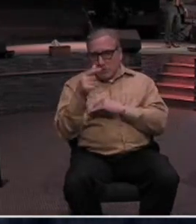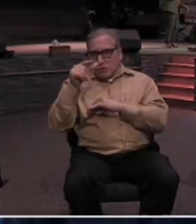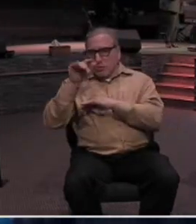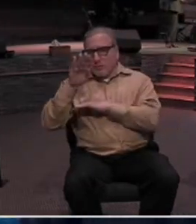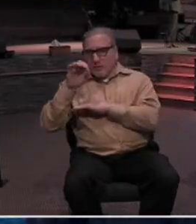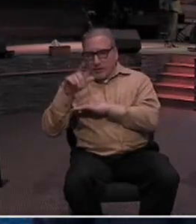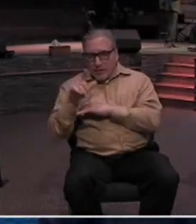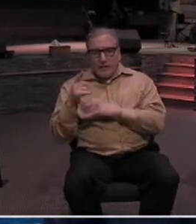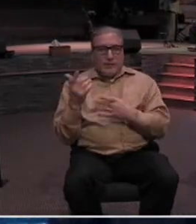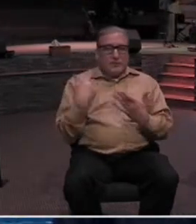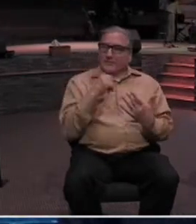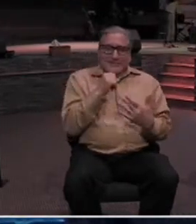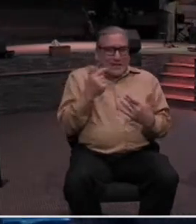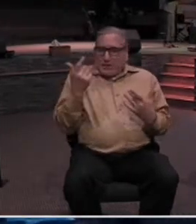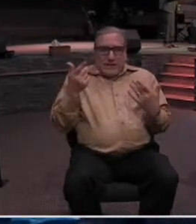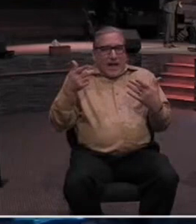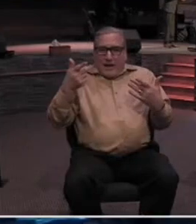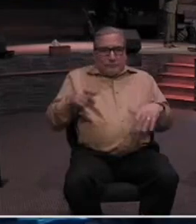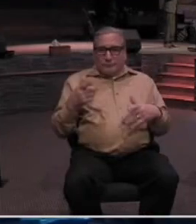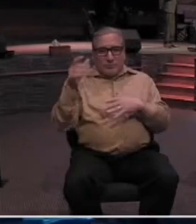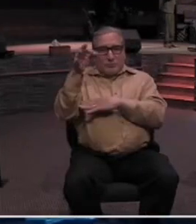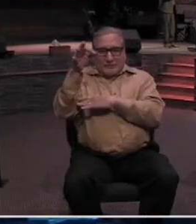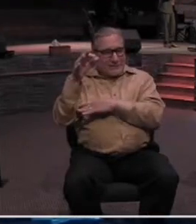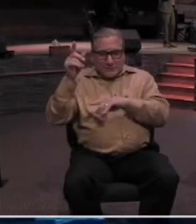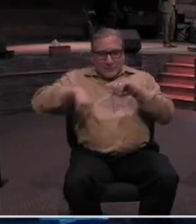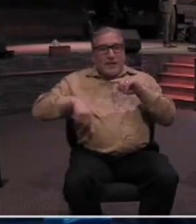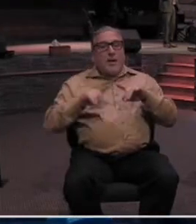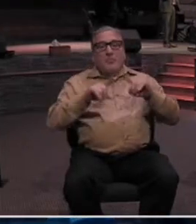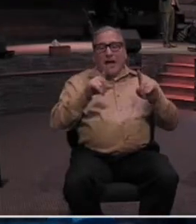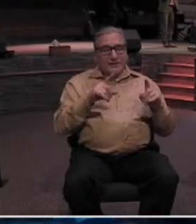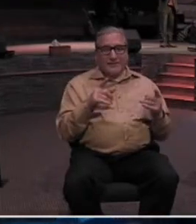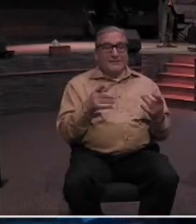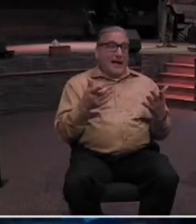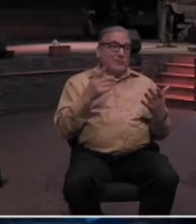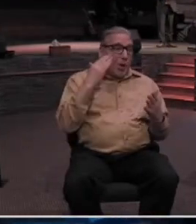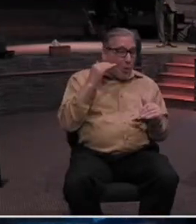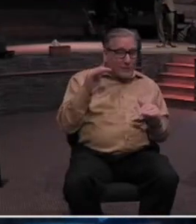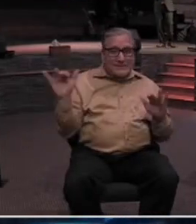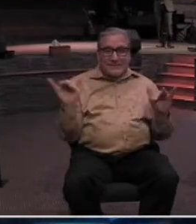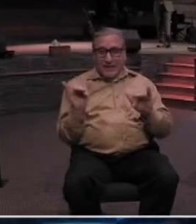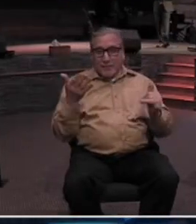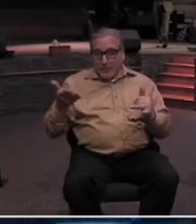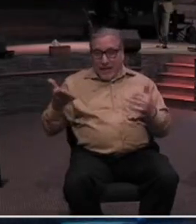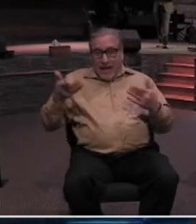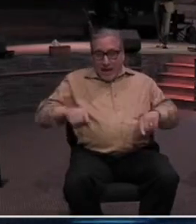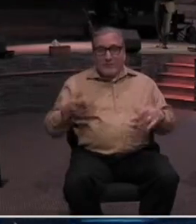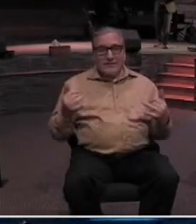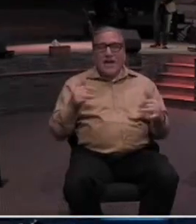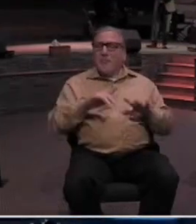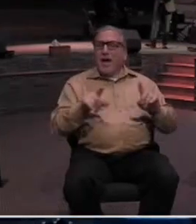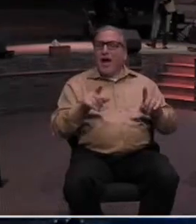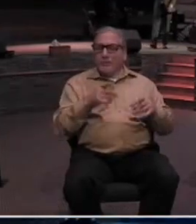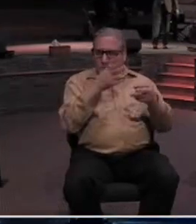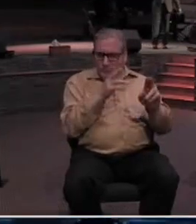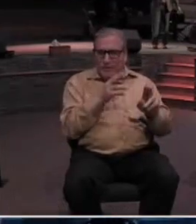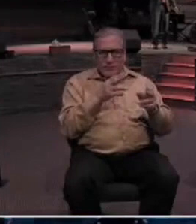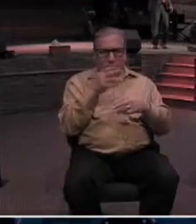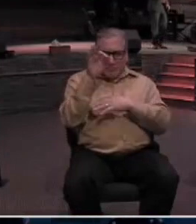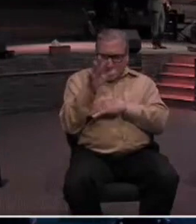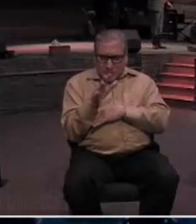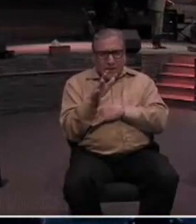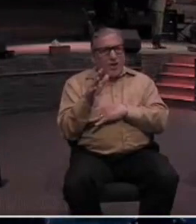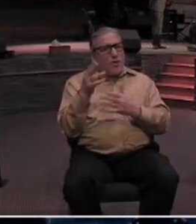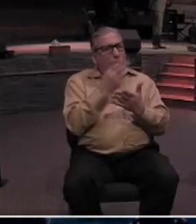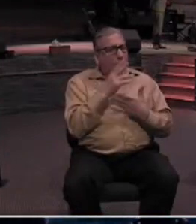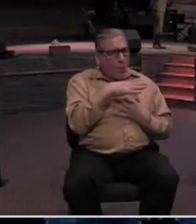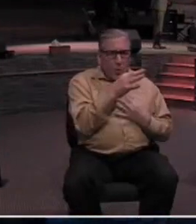I was hoping the same thing today. But I respect your pastor. I respect your elders. Amen. But the Holy Ghost began to move. It was